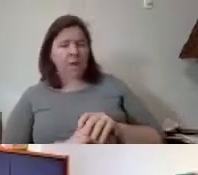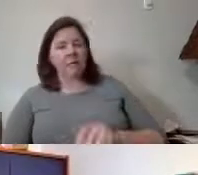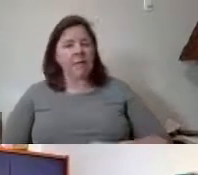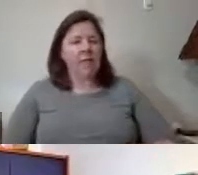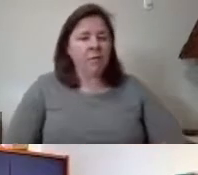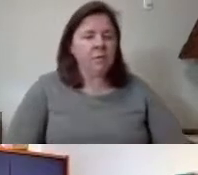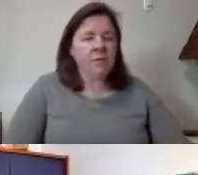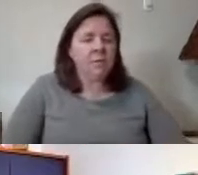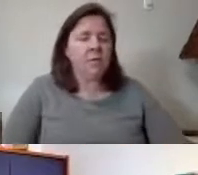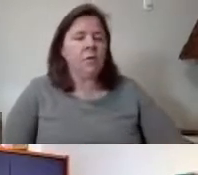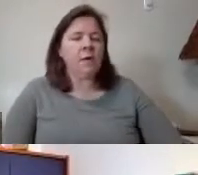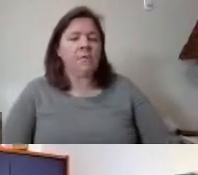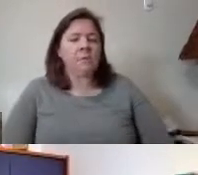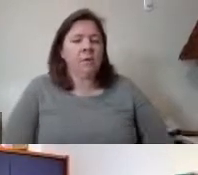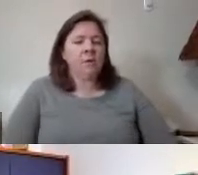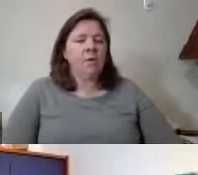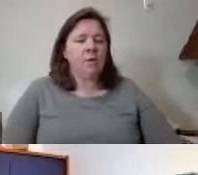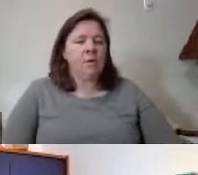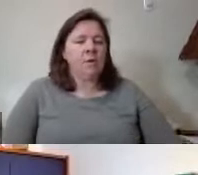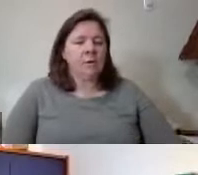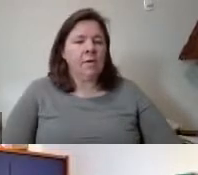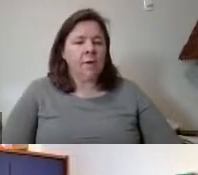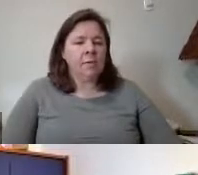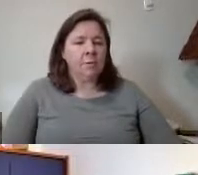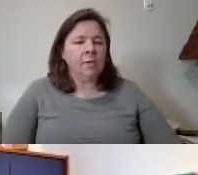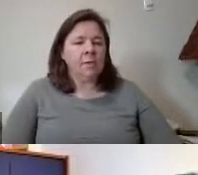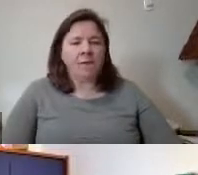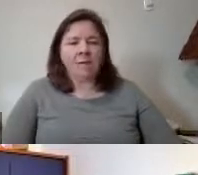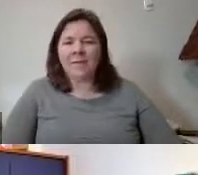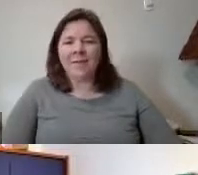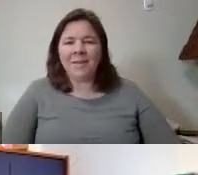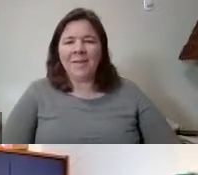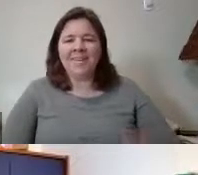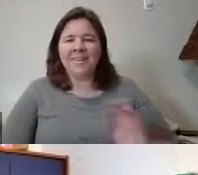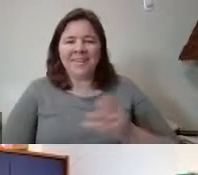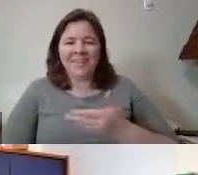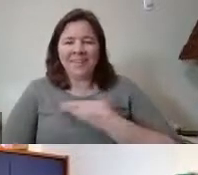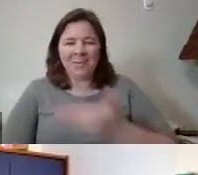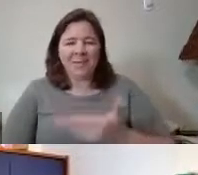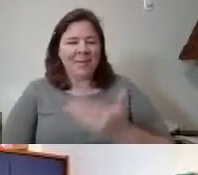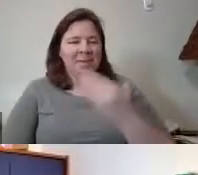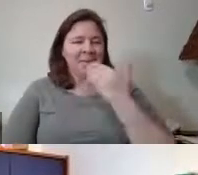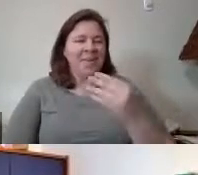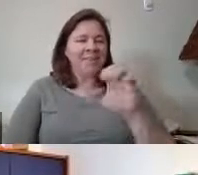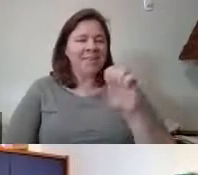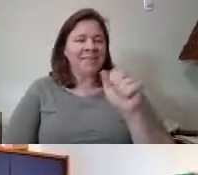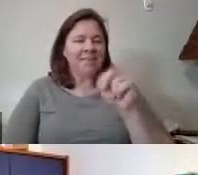Oh, okay. Awesome. Thank you. That's good. Okay. That was great. Thank you, That was Valerie, important. and thank you, Thank you, Sandra, Val. because normally they cannot